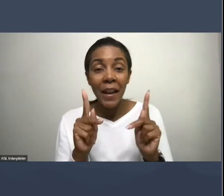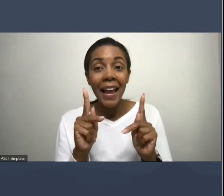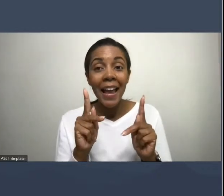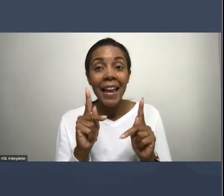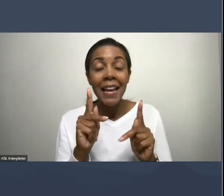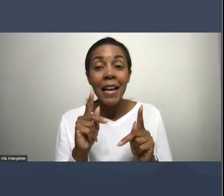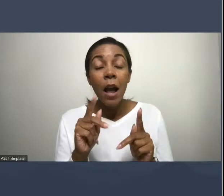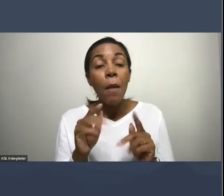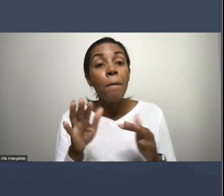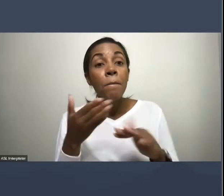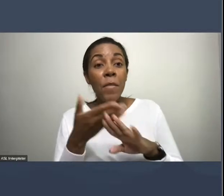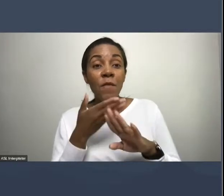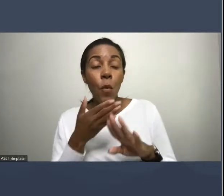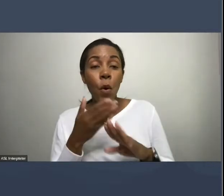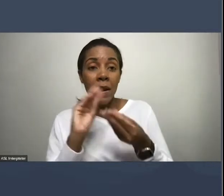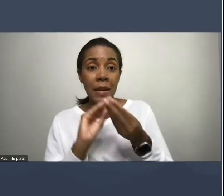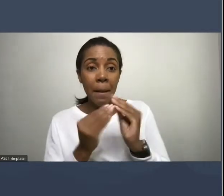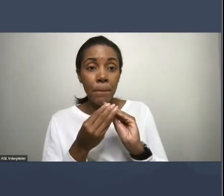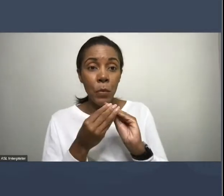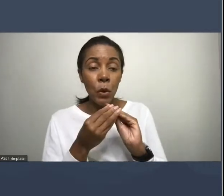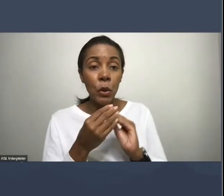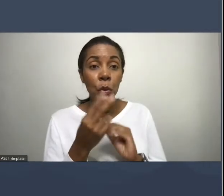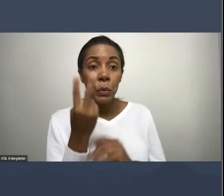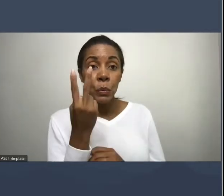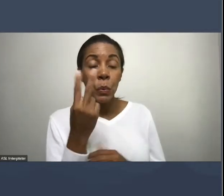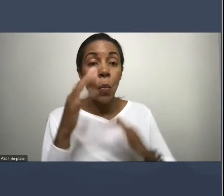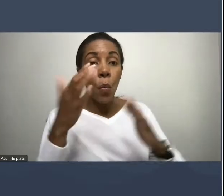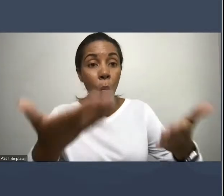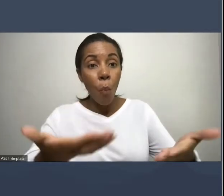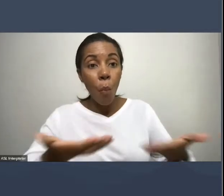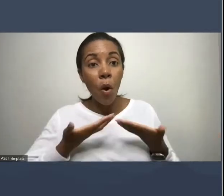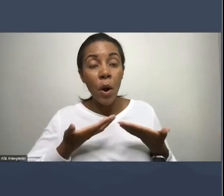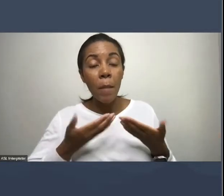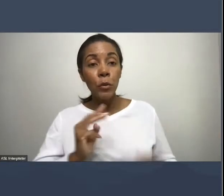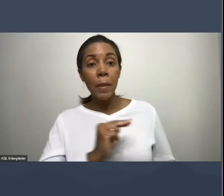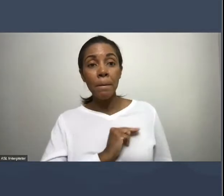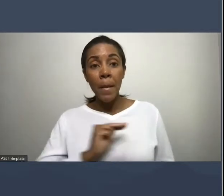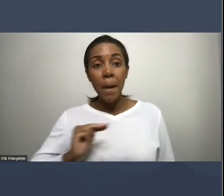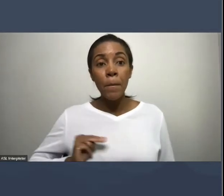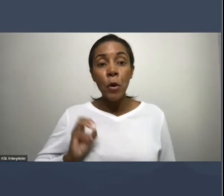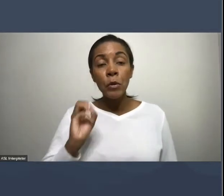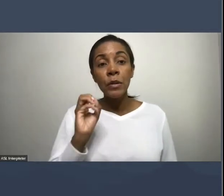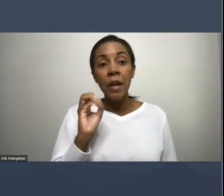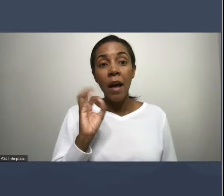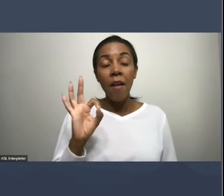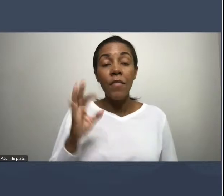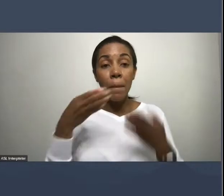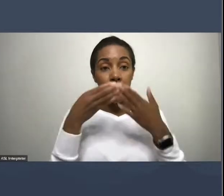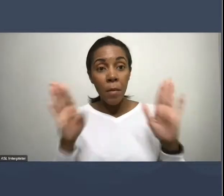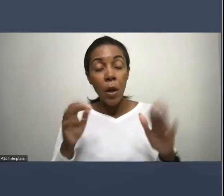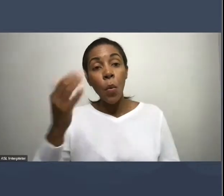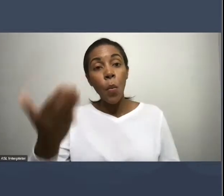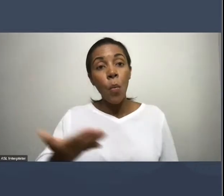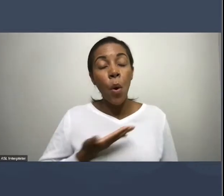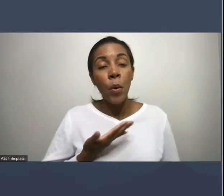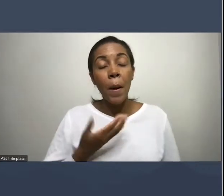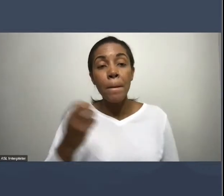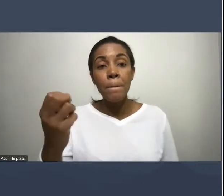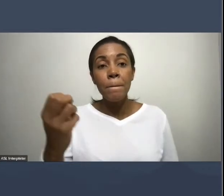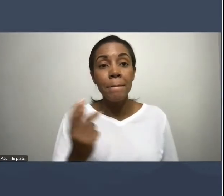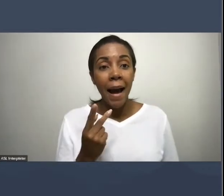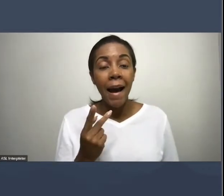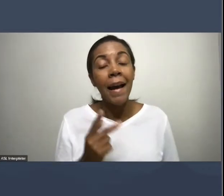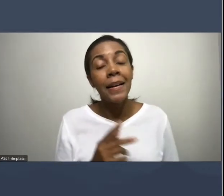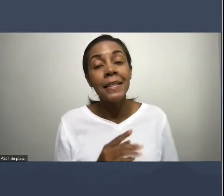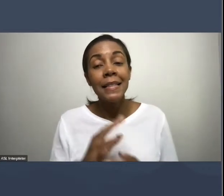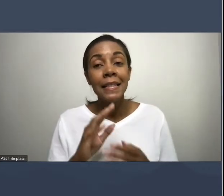Colleagues, before we go to item 2, welcome to the members of the public. Welcome back to your Memphis City Council. We're certainly